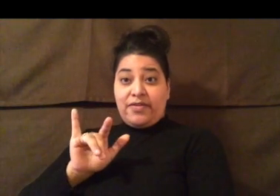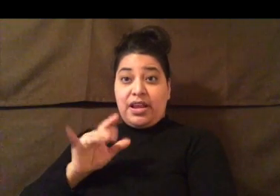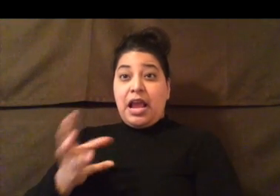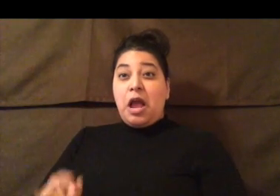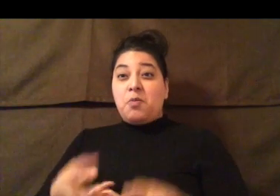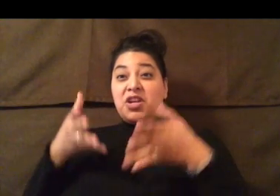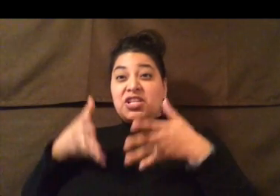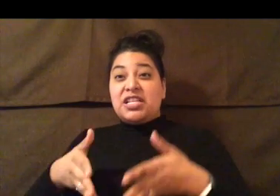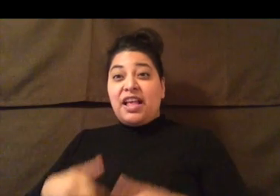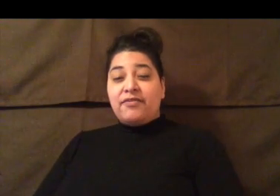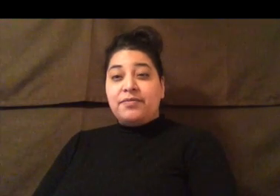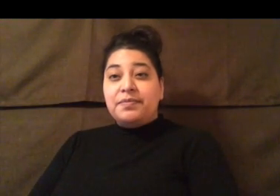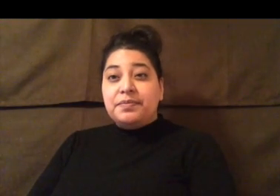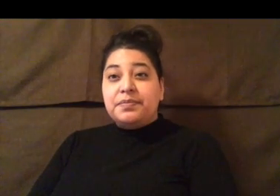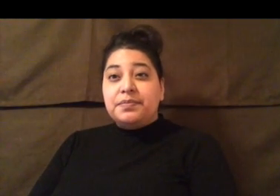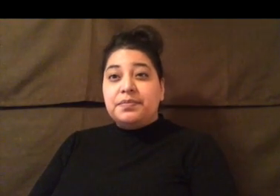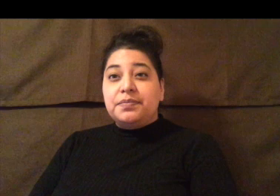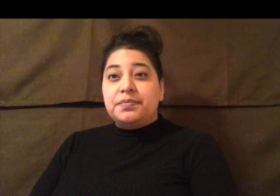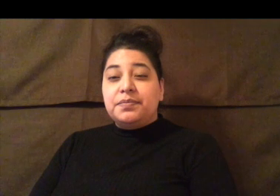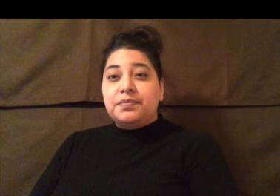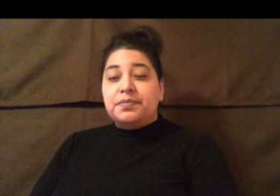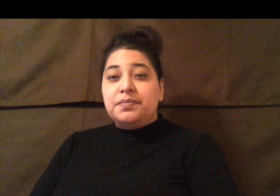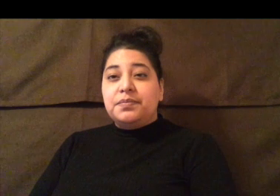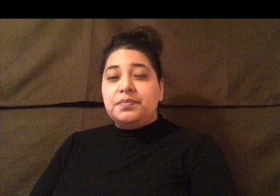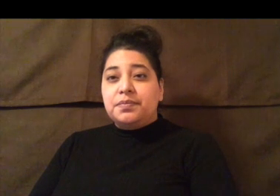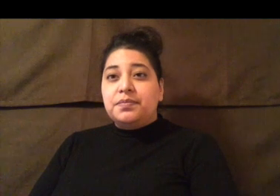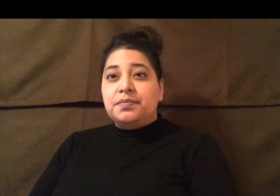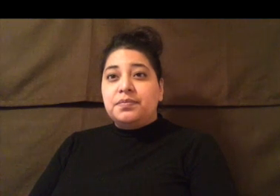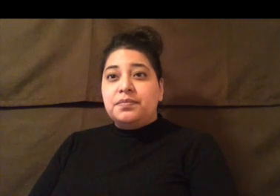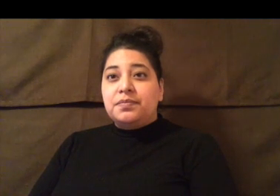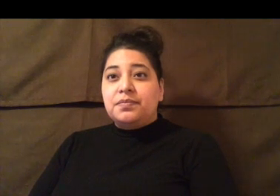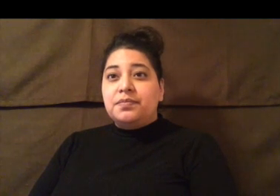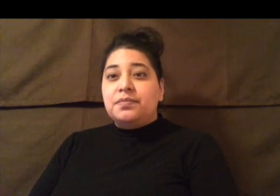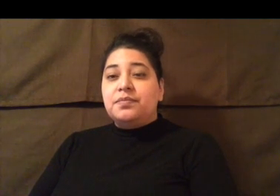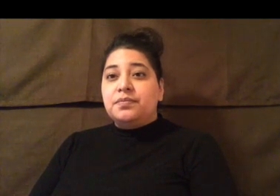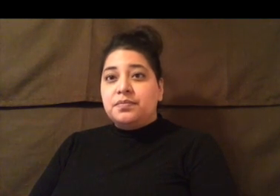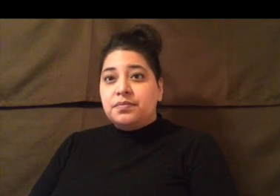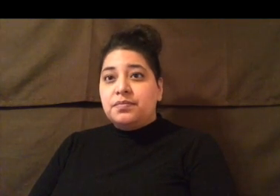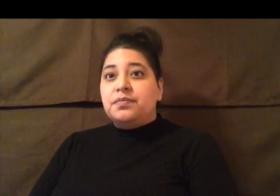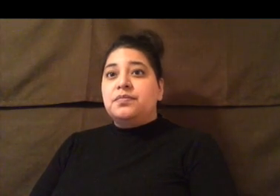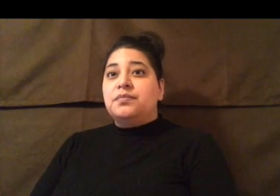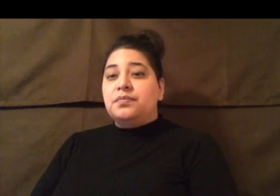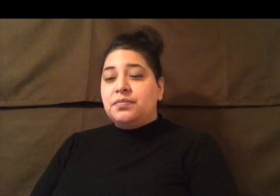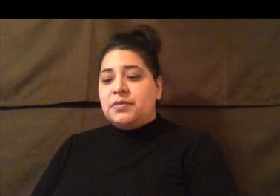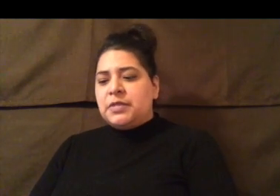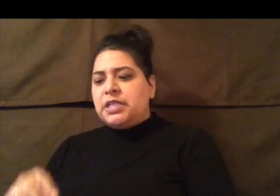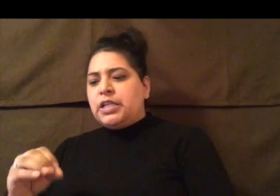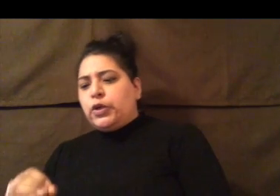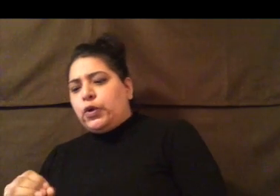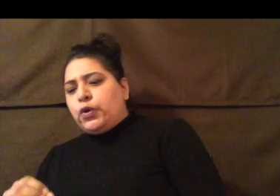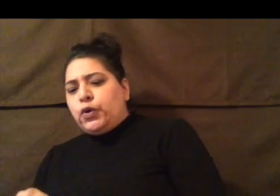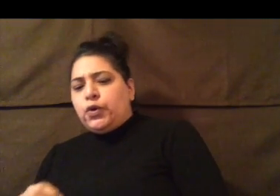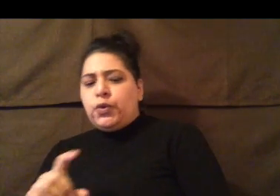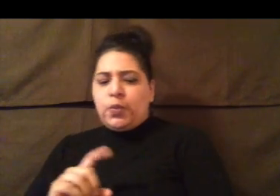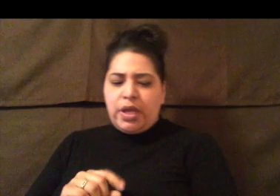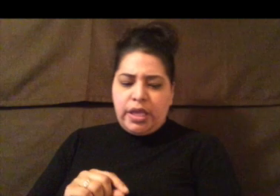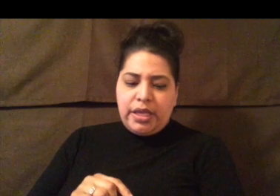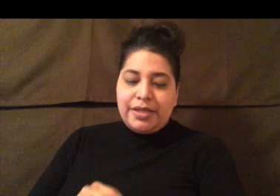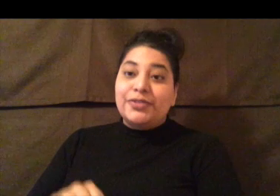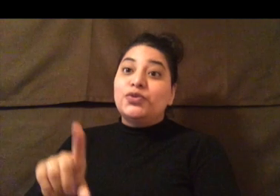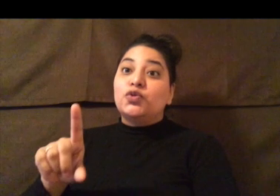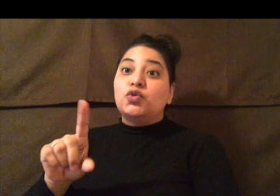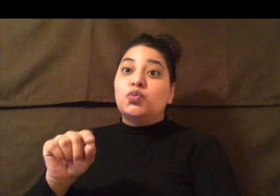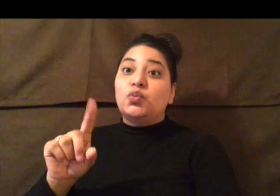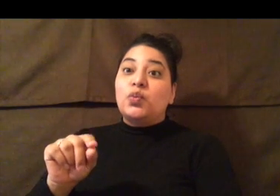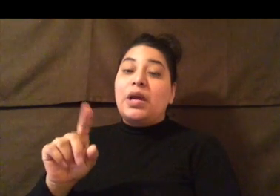25 minutes from 12:25, we're going to figure out how much time is in between. 5 minus 5, easy, 0. 4 minus 2,